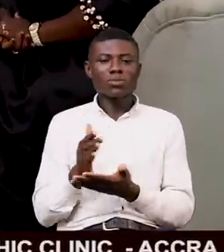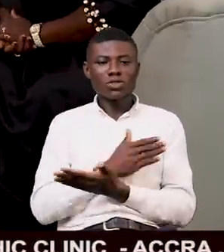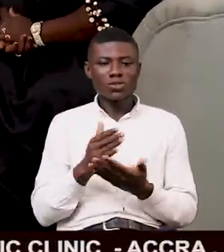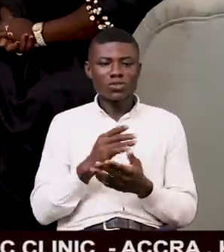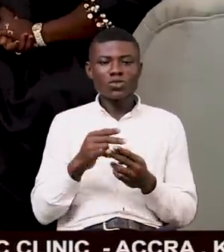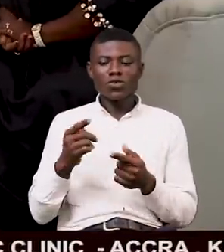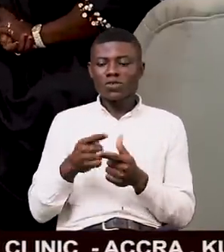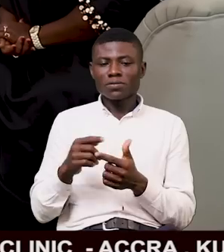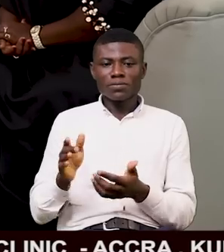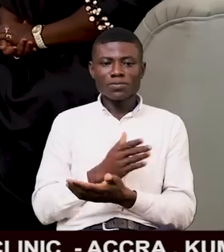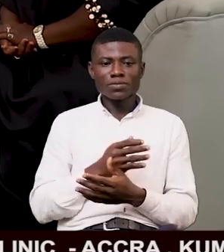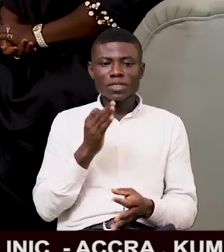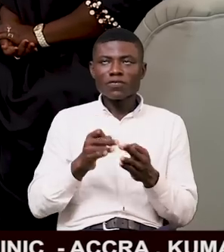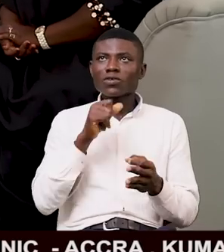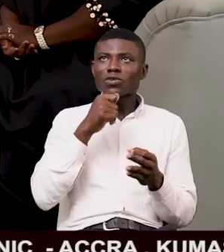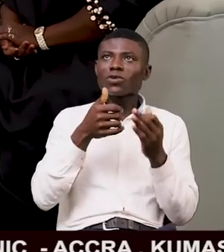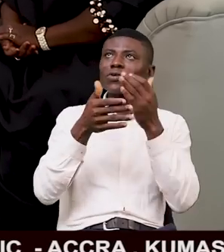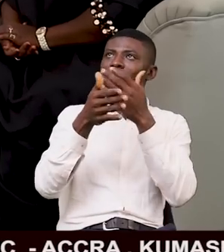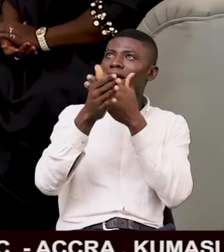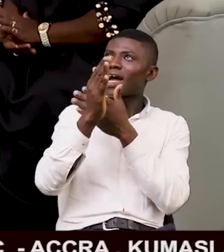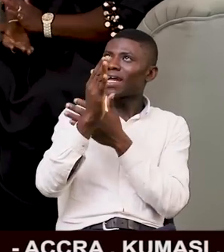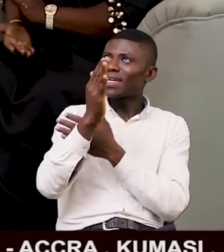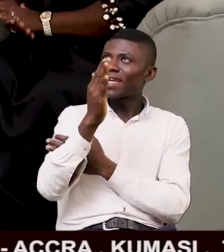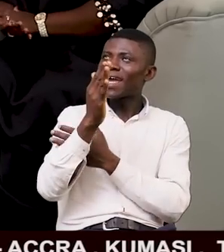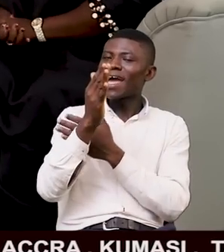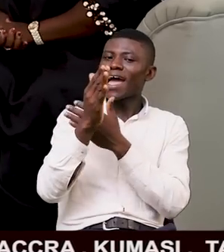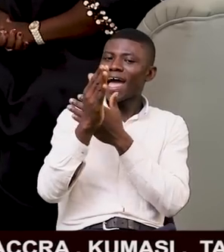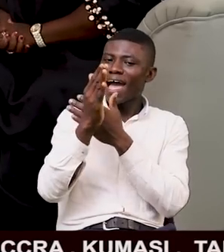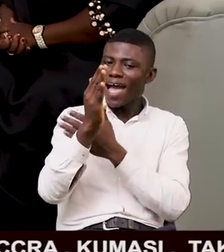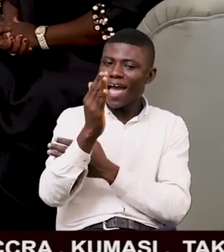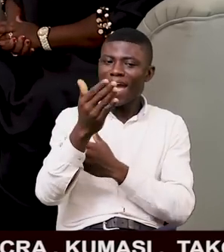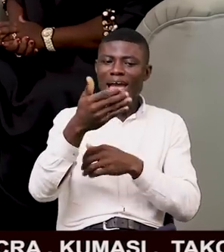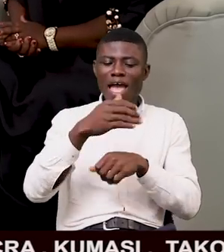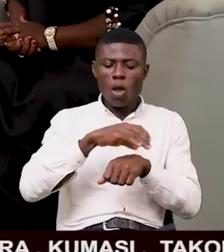nyam. San kenye radia.